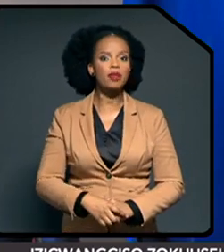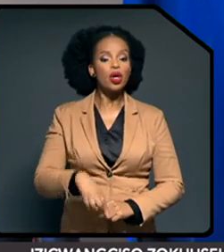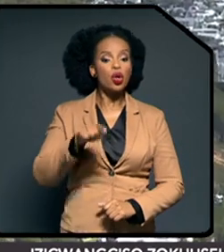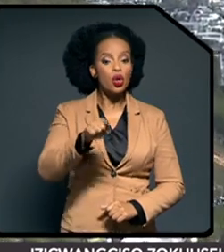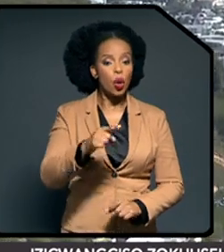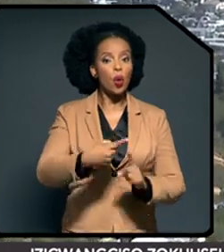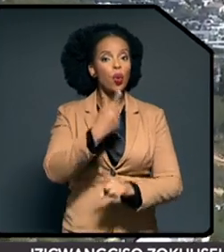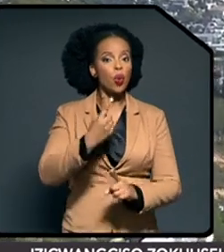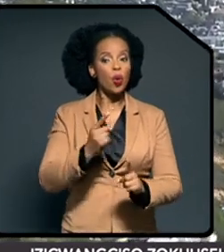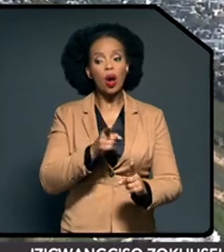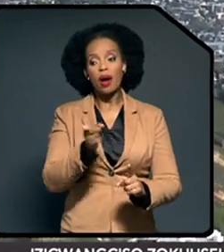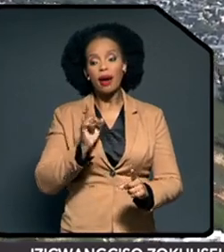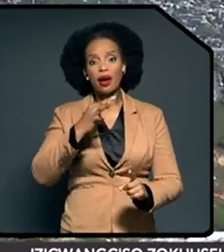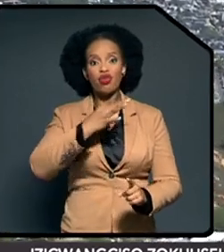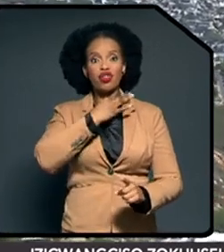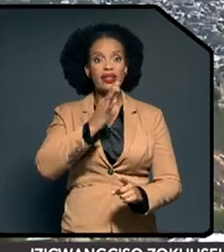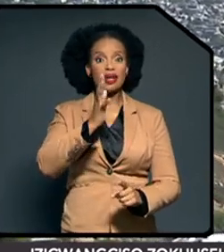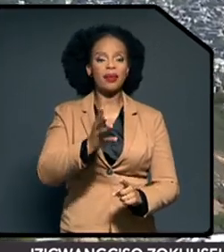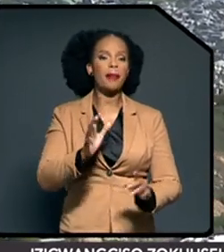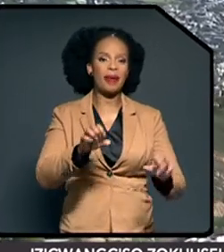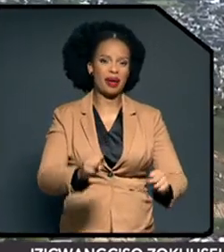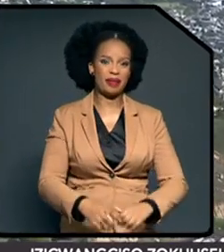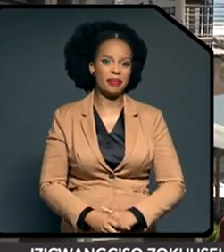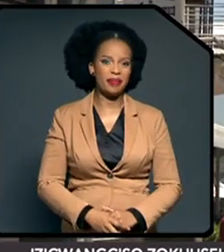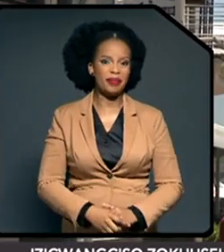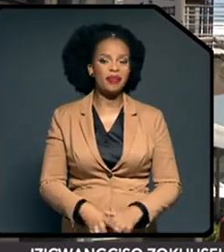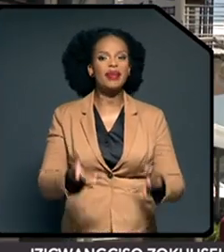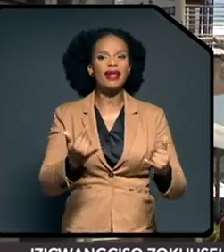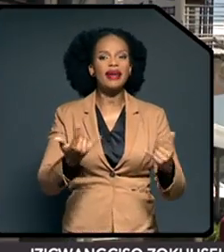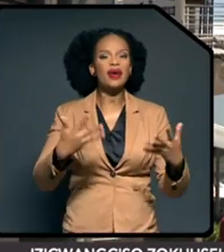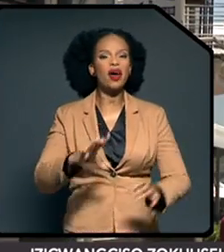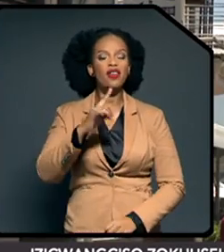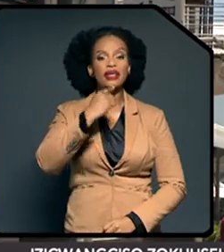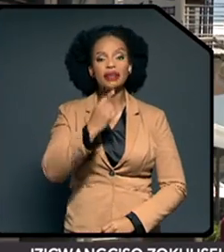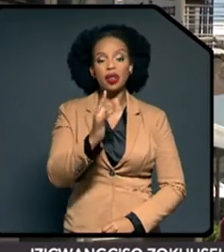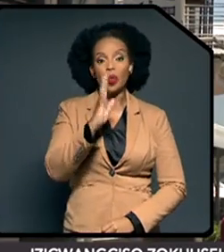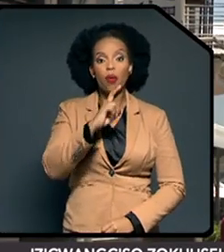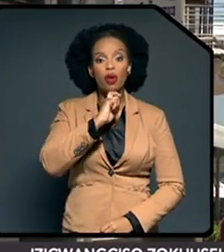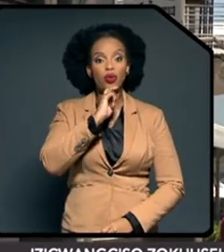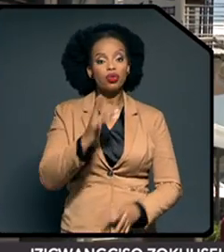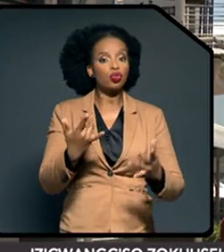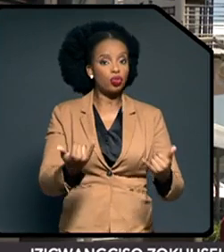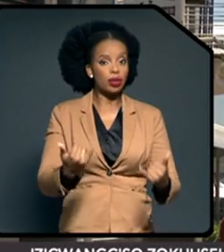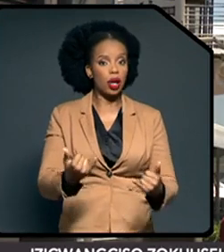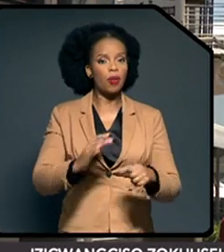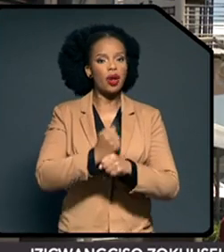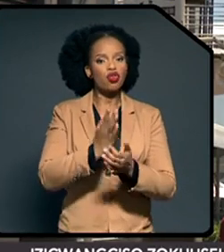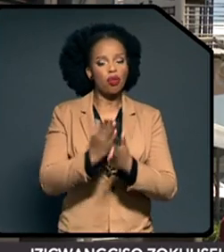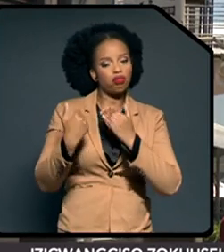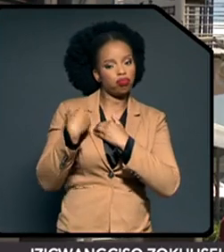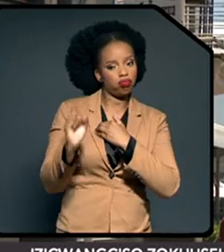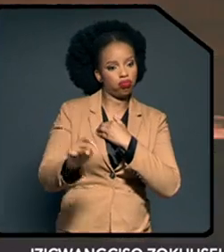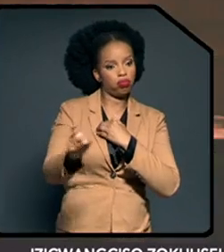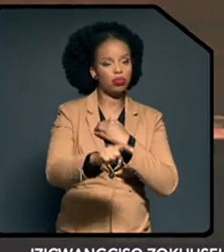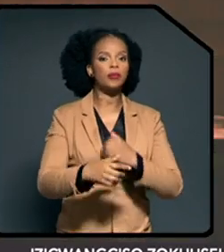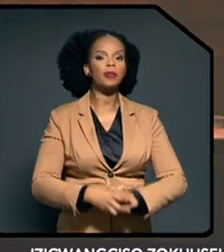others. Ukanti esi sixeko siza kusebenzisa nobuchwepheshe banamhlanje ukuqinisekisa ukhuseleko kwezinye indawo.